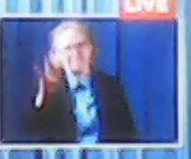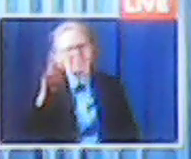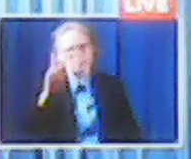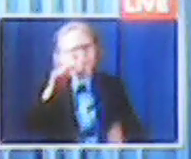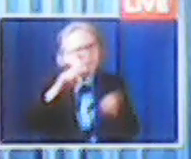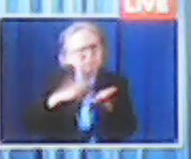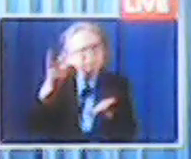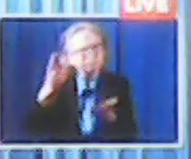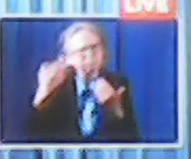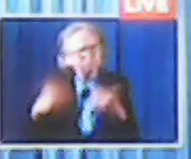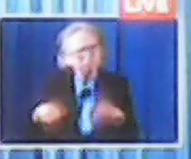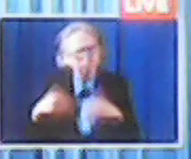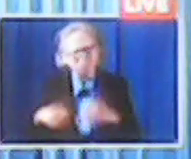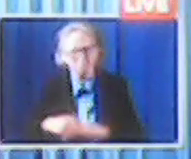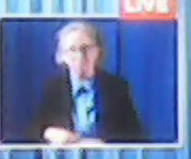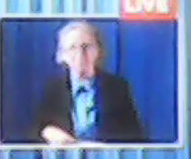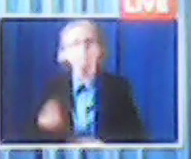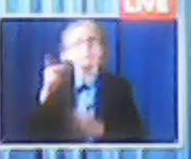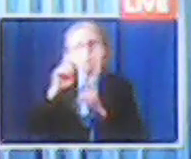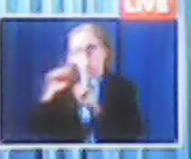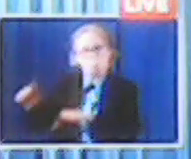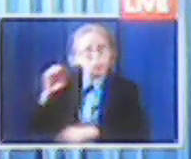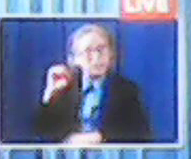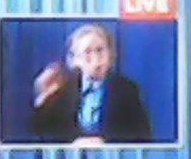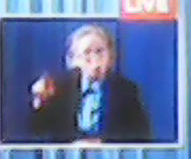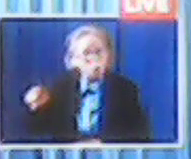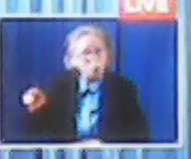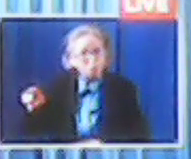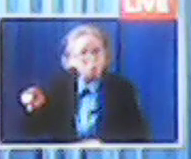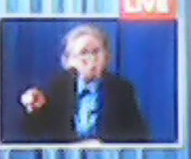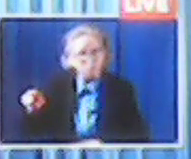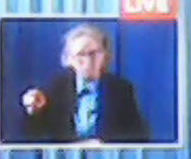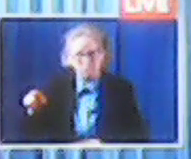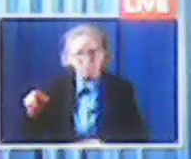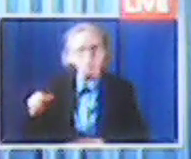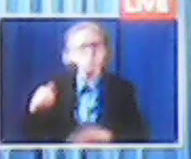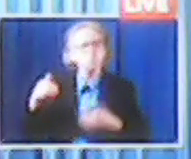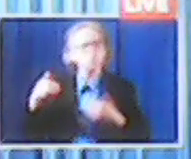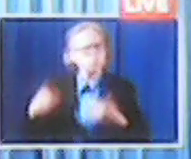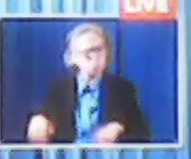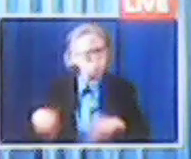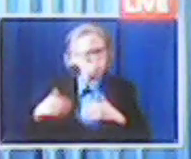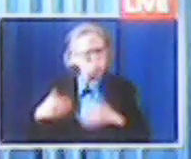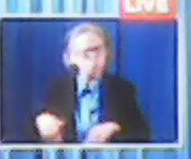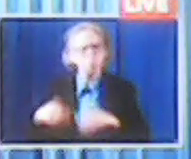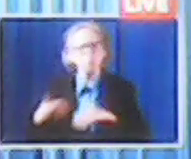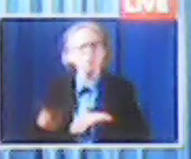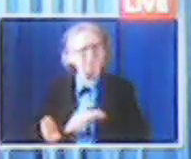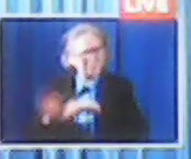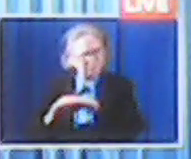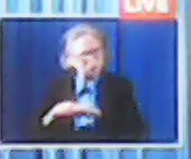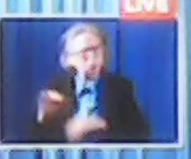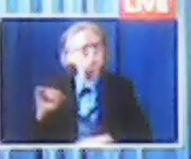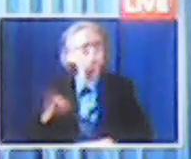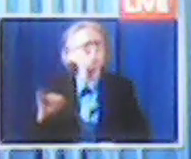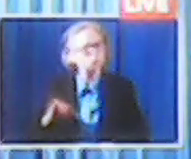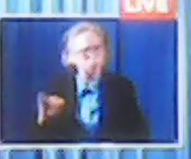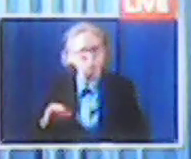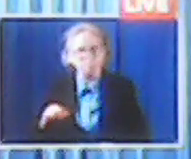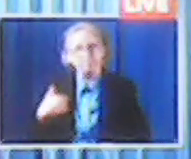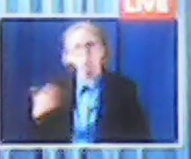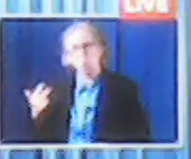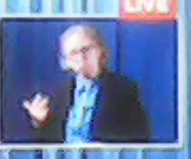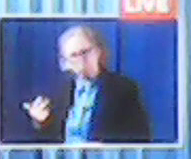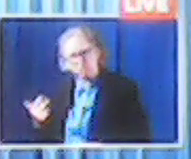More residents are visiting the emergency department. From June 16th to the 29th, visits for COVID-19 to the emergency department increased